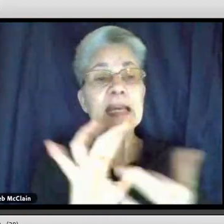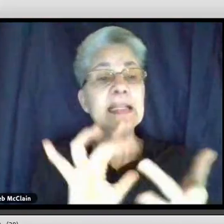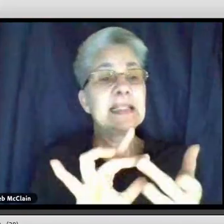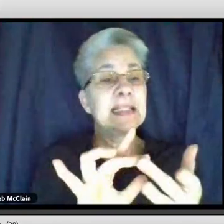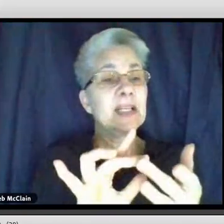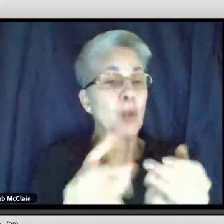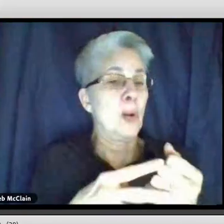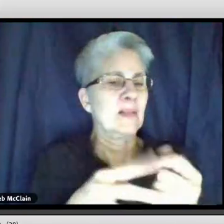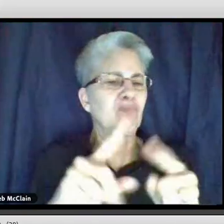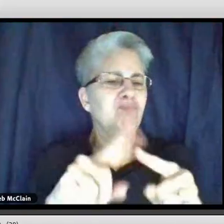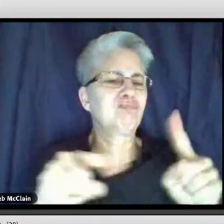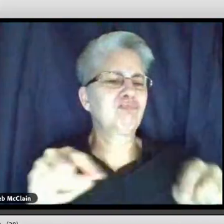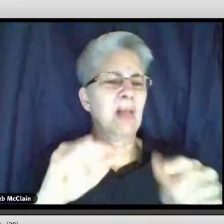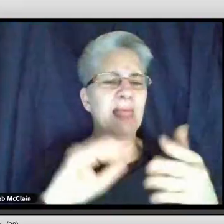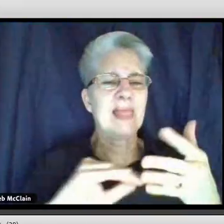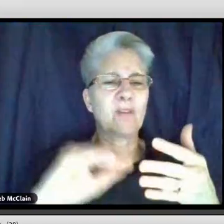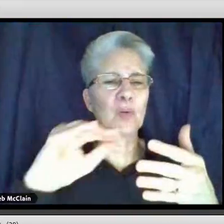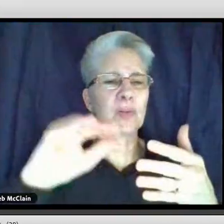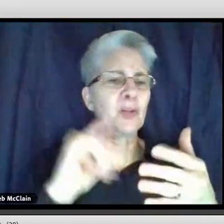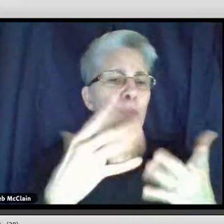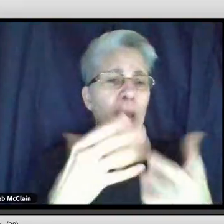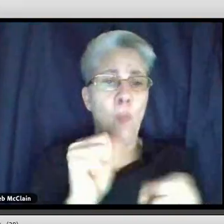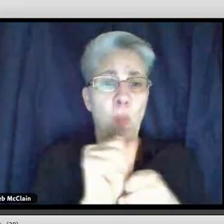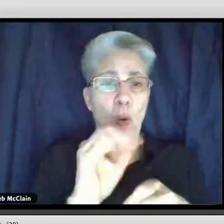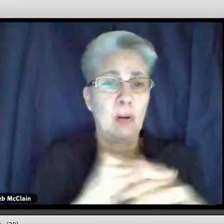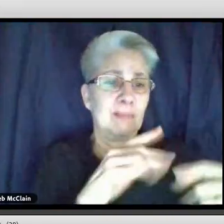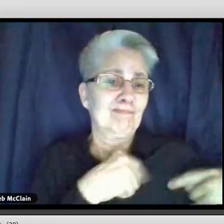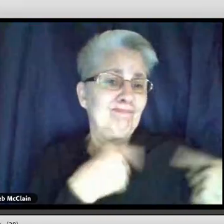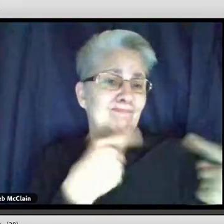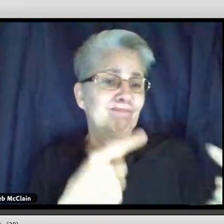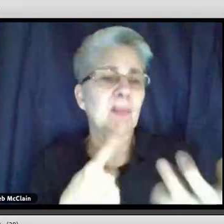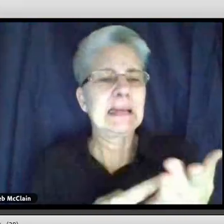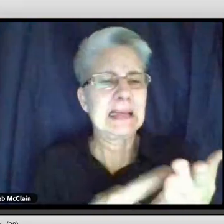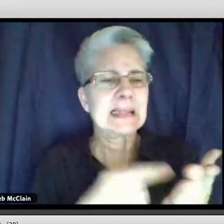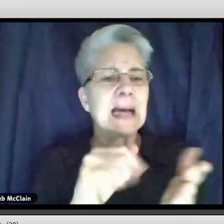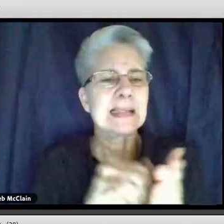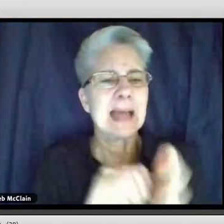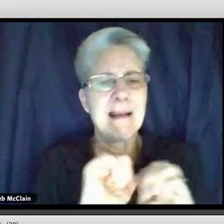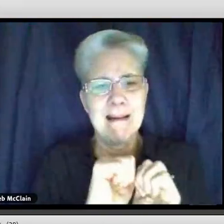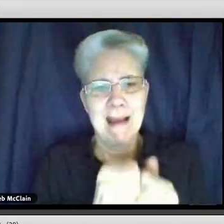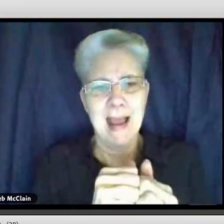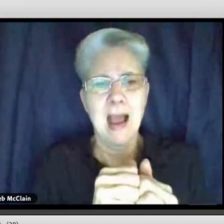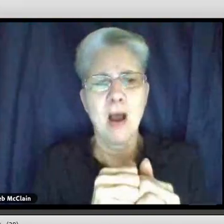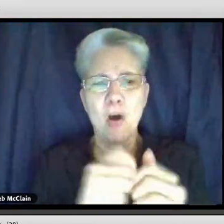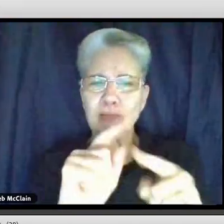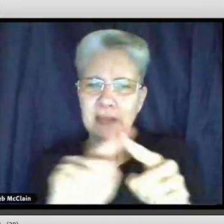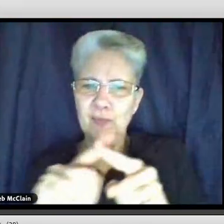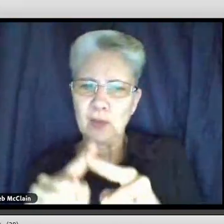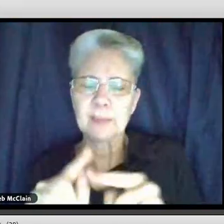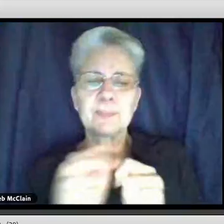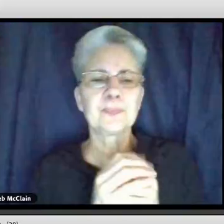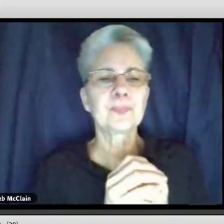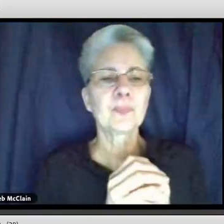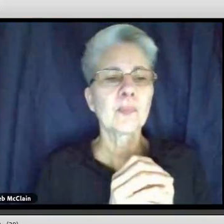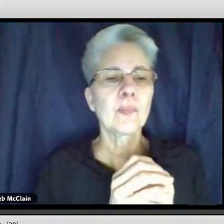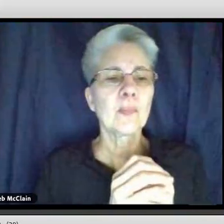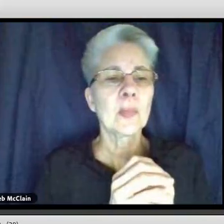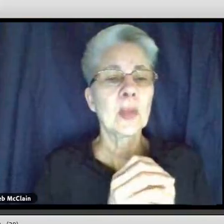preservation has lots of different levels that you might be working on, and we'll discuss a way to think about those in a moment. So,